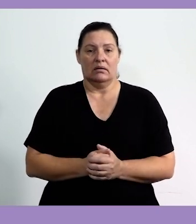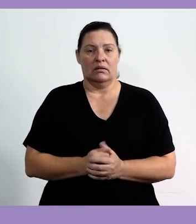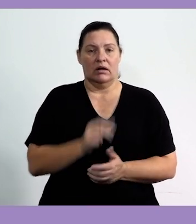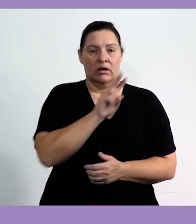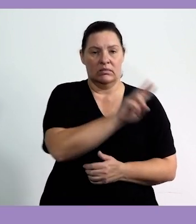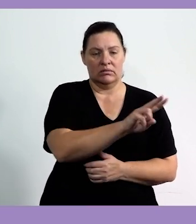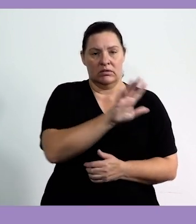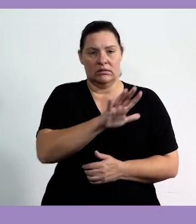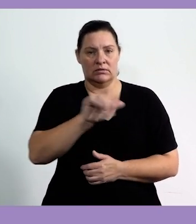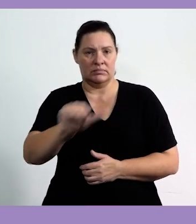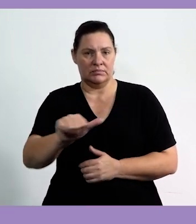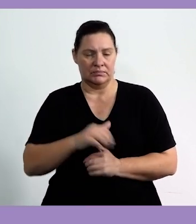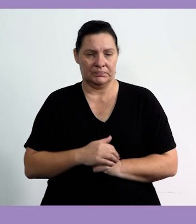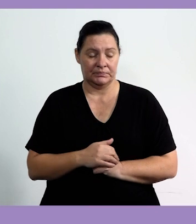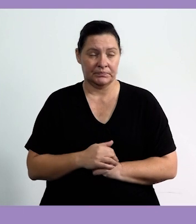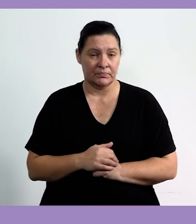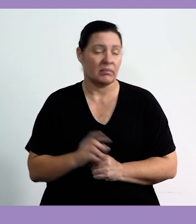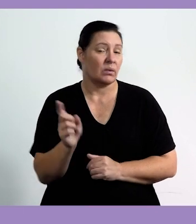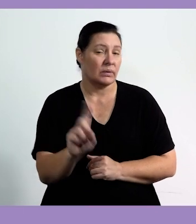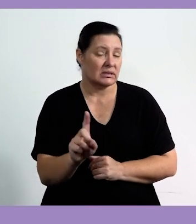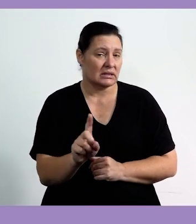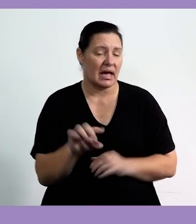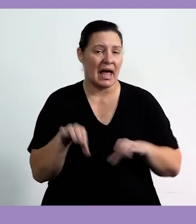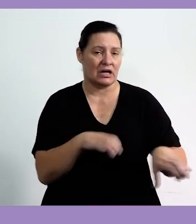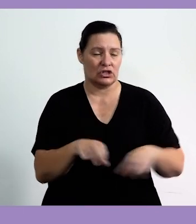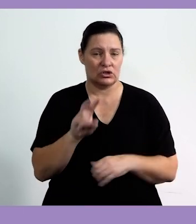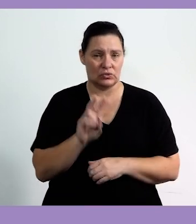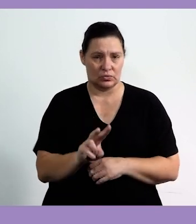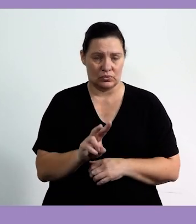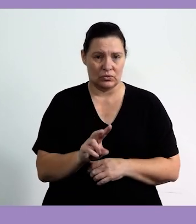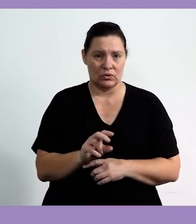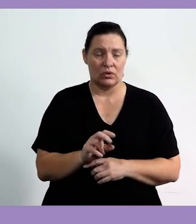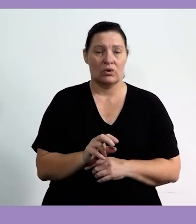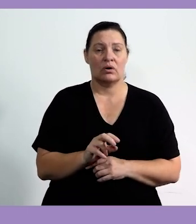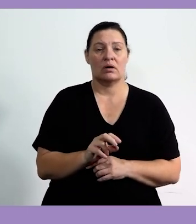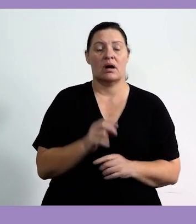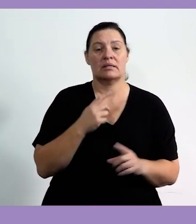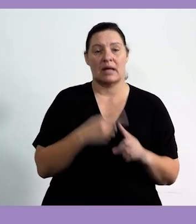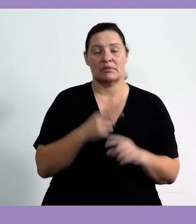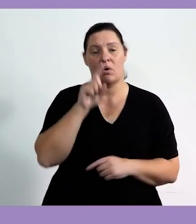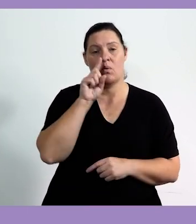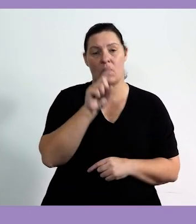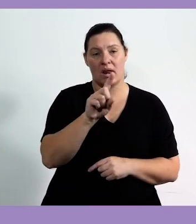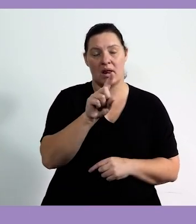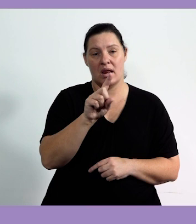So 256 is actually 2 multiplied by